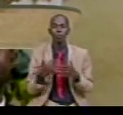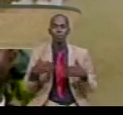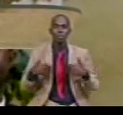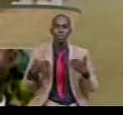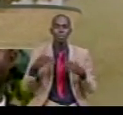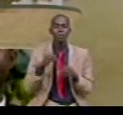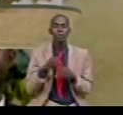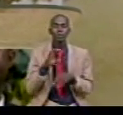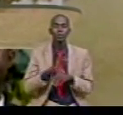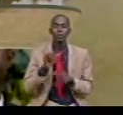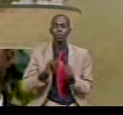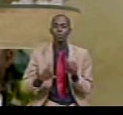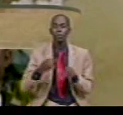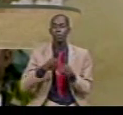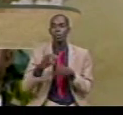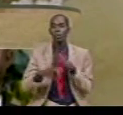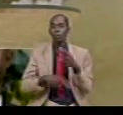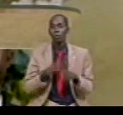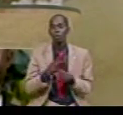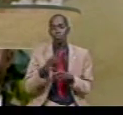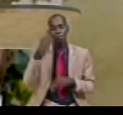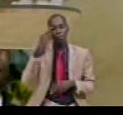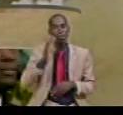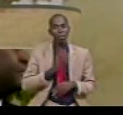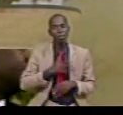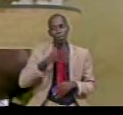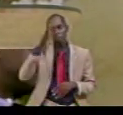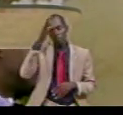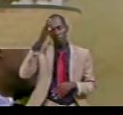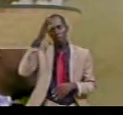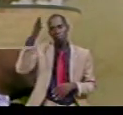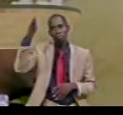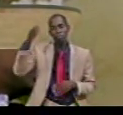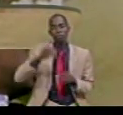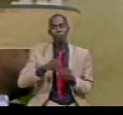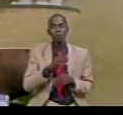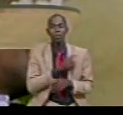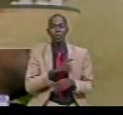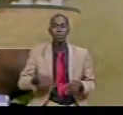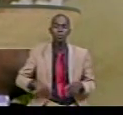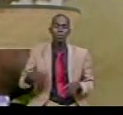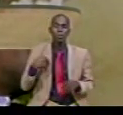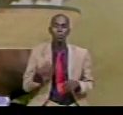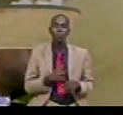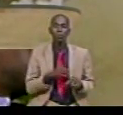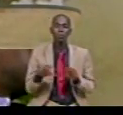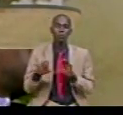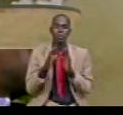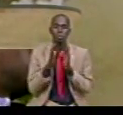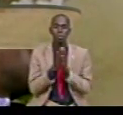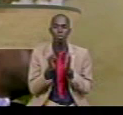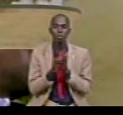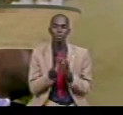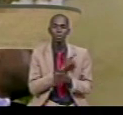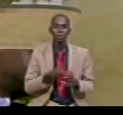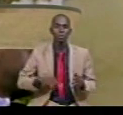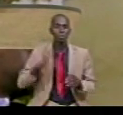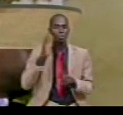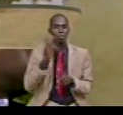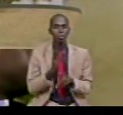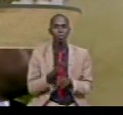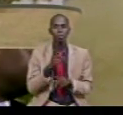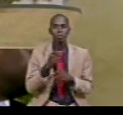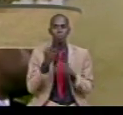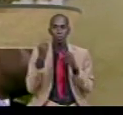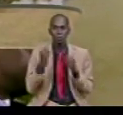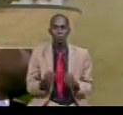church globally. For our father and grandfather in the Lord, we do pray that the Lord will keep you strong and saintly to